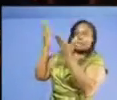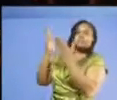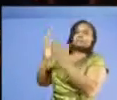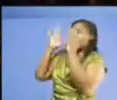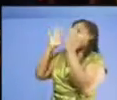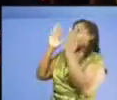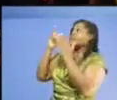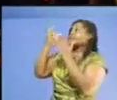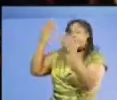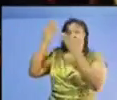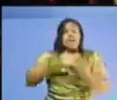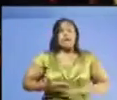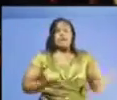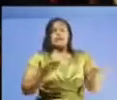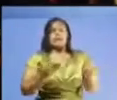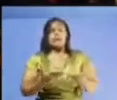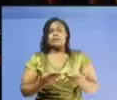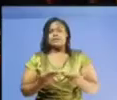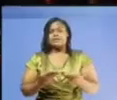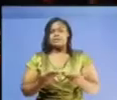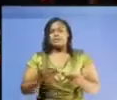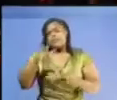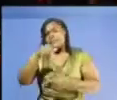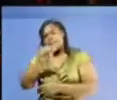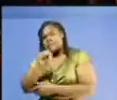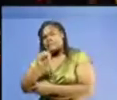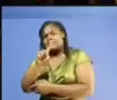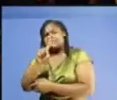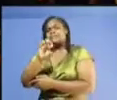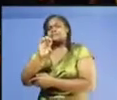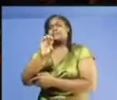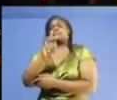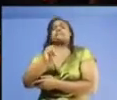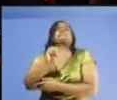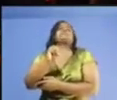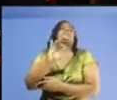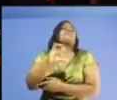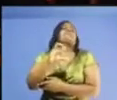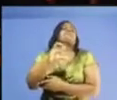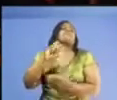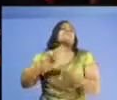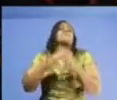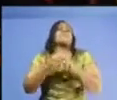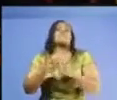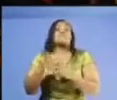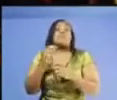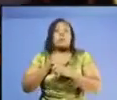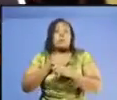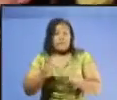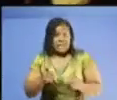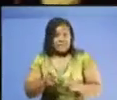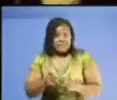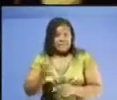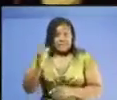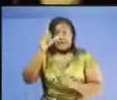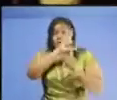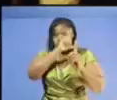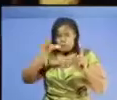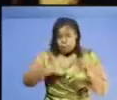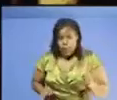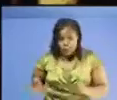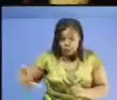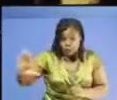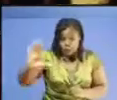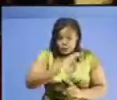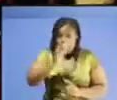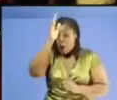I'm here. Pandemic problems. But if the Lord is your God, you can